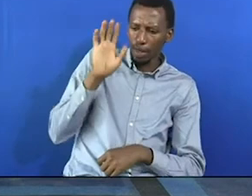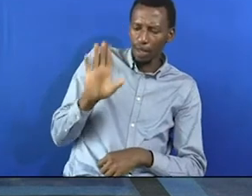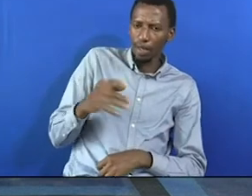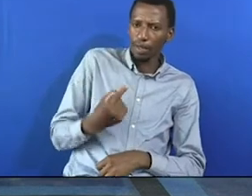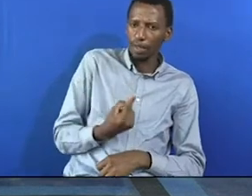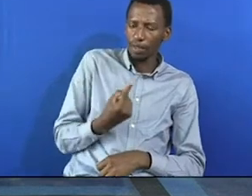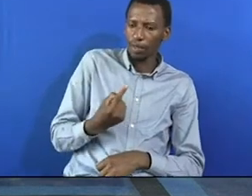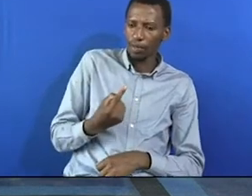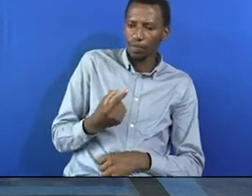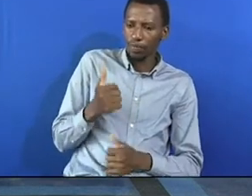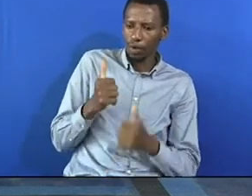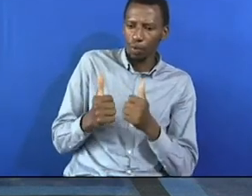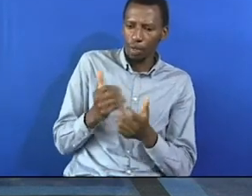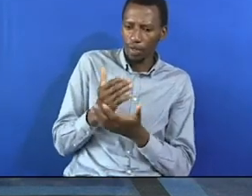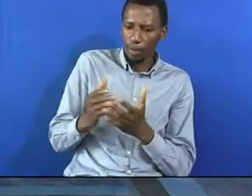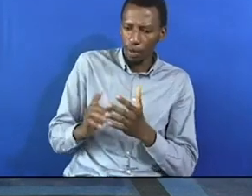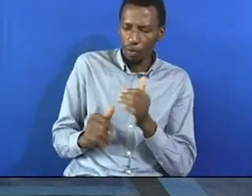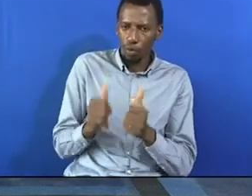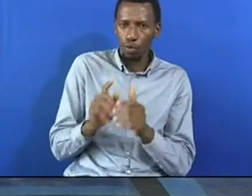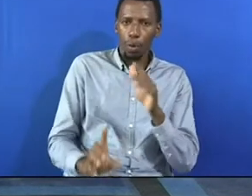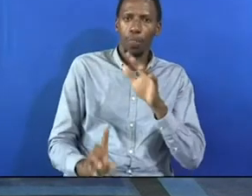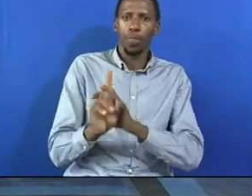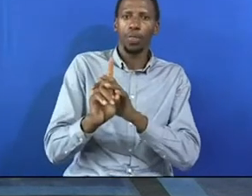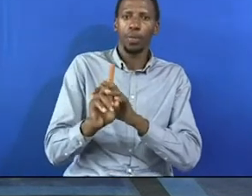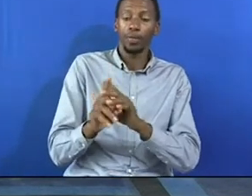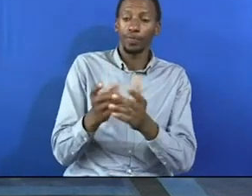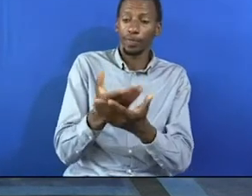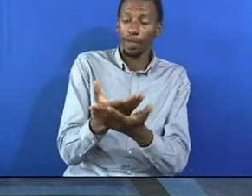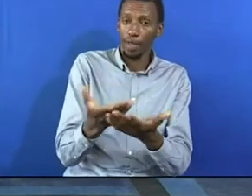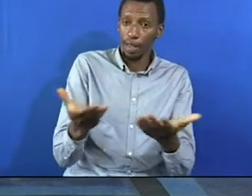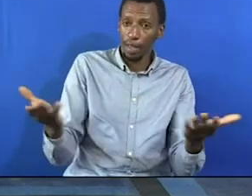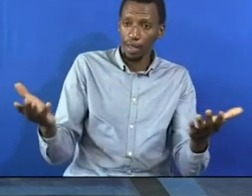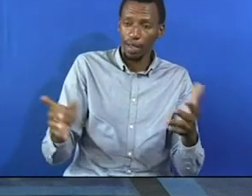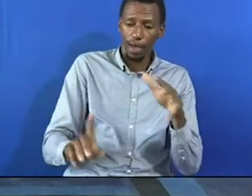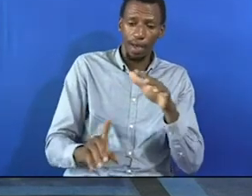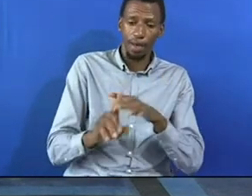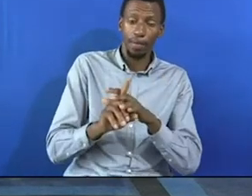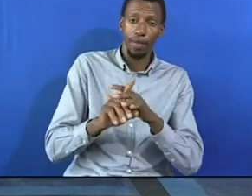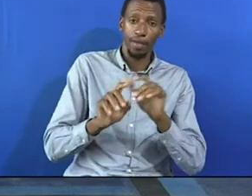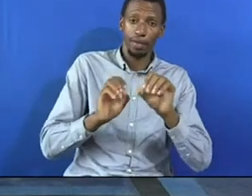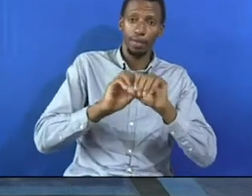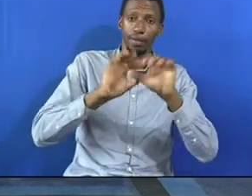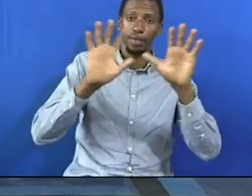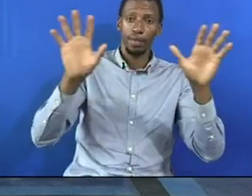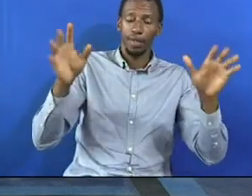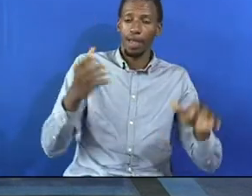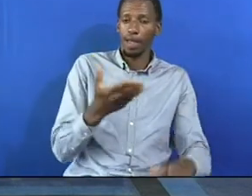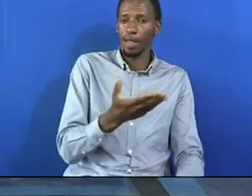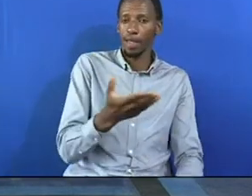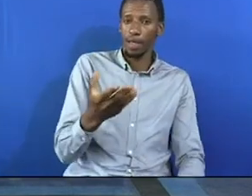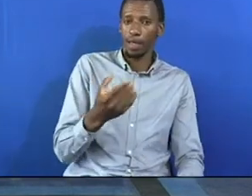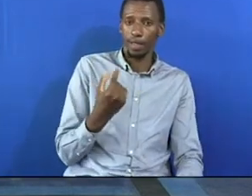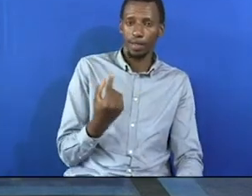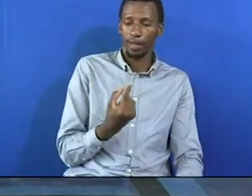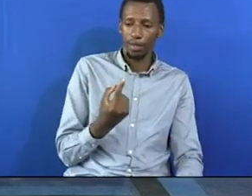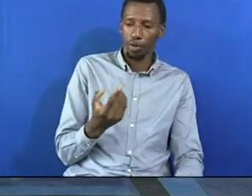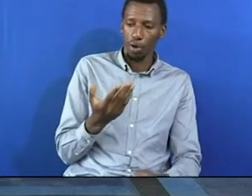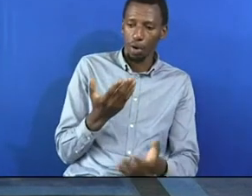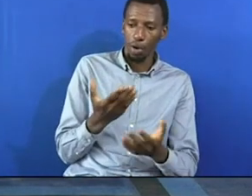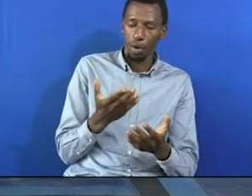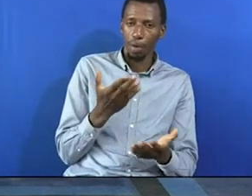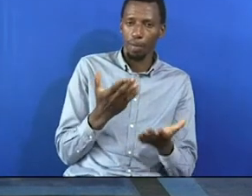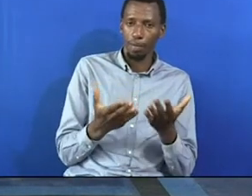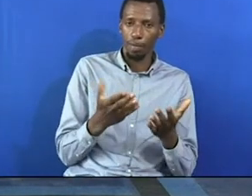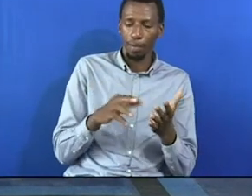becomes something that stands out, that when they appear, what is visible is that they are single. We may drive